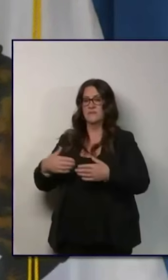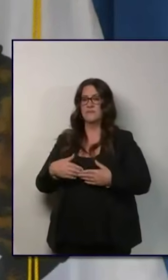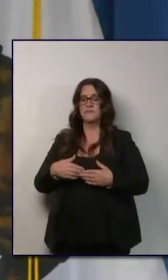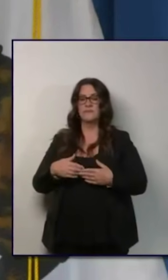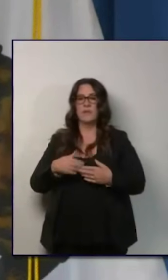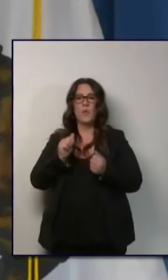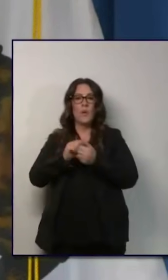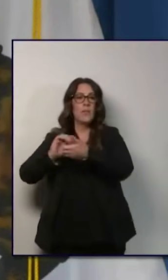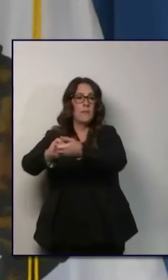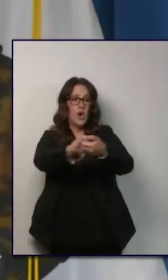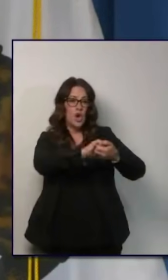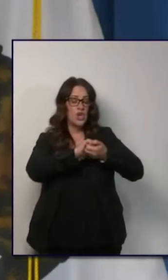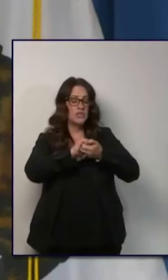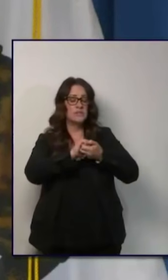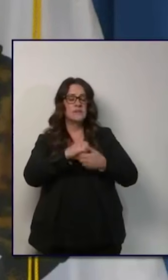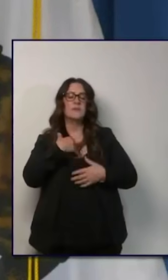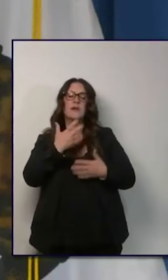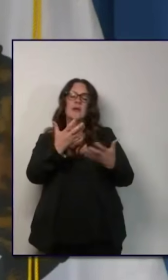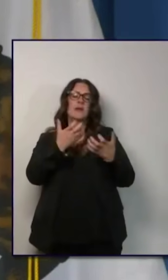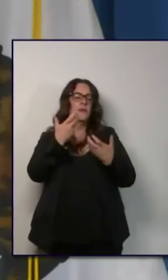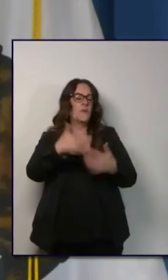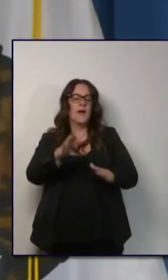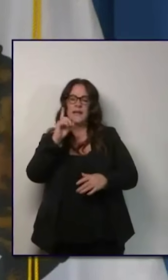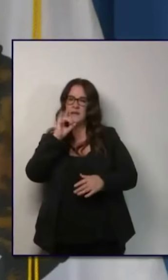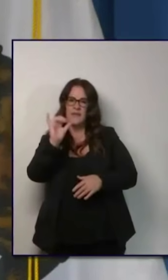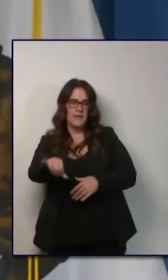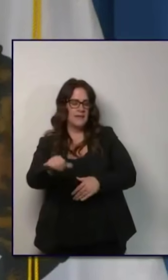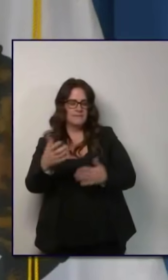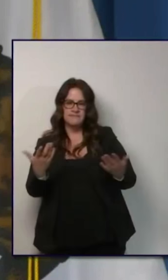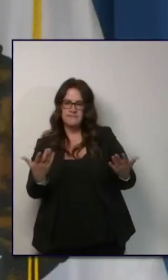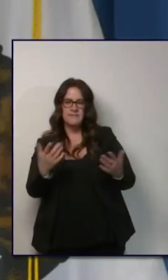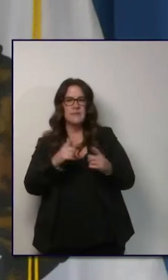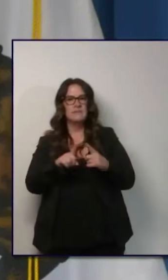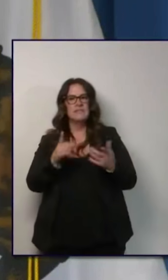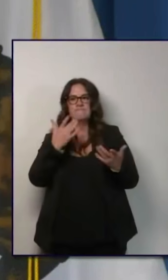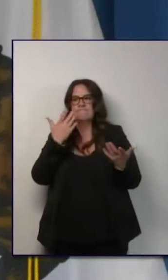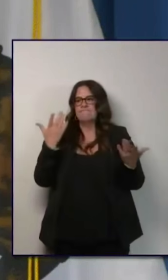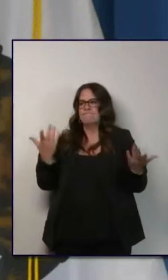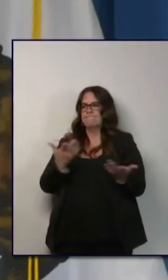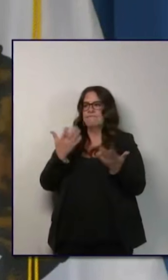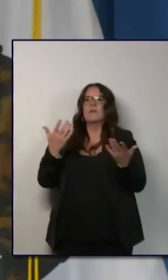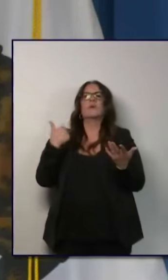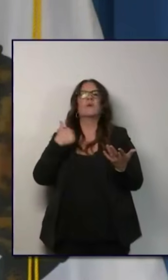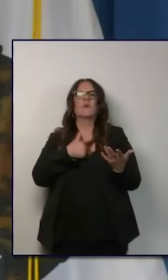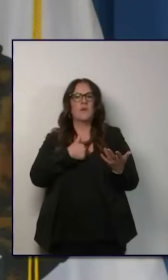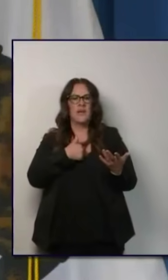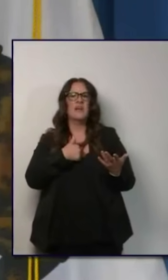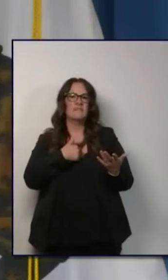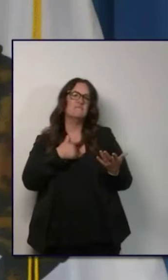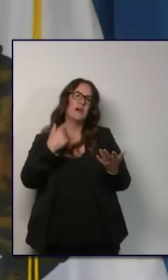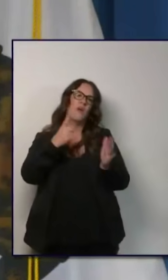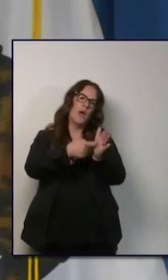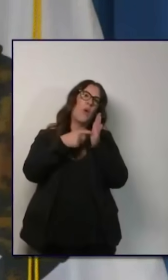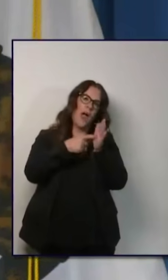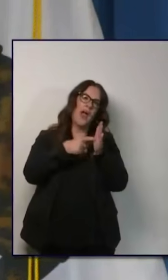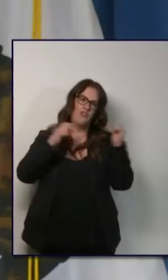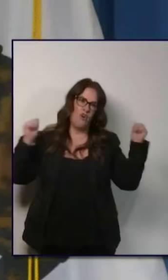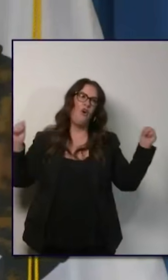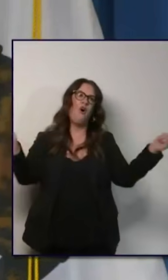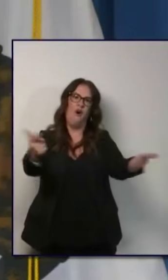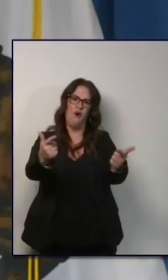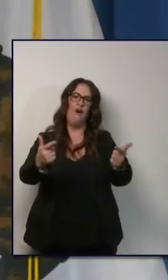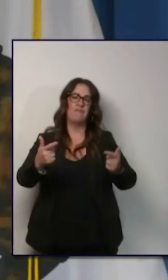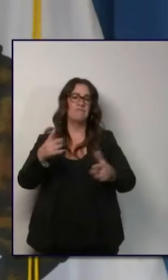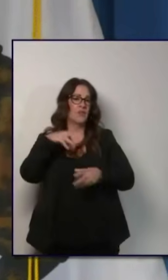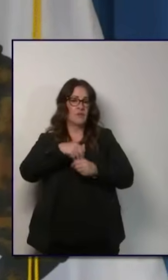partners want to hear, but unfortunately, we're in a position where it's required of all of us, and by the way,